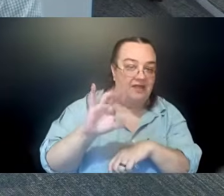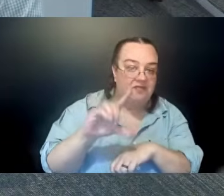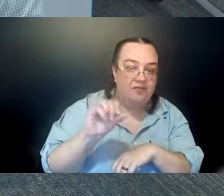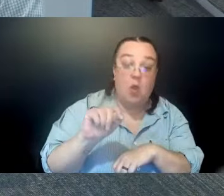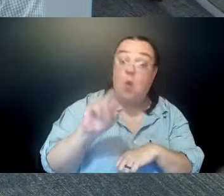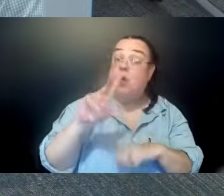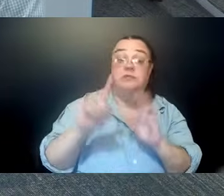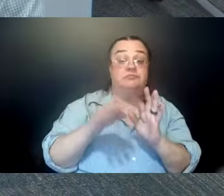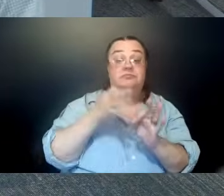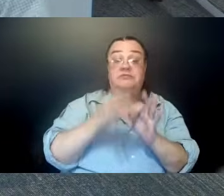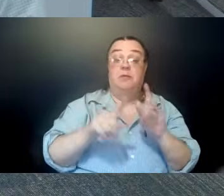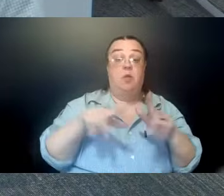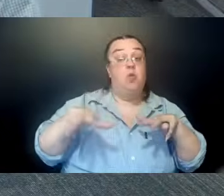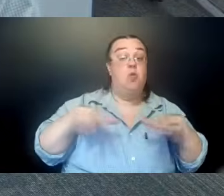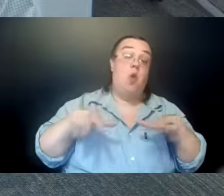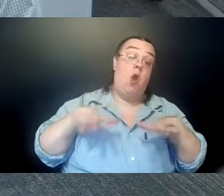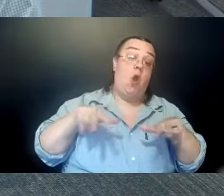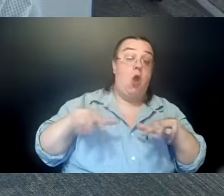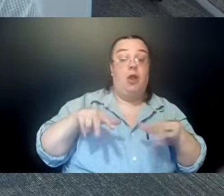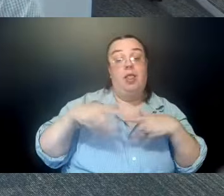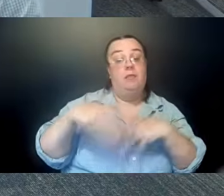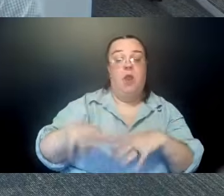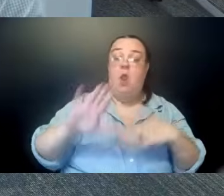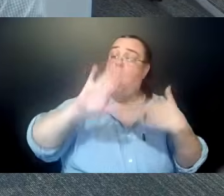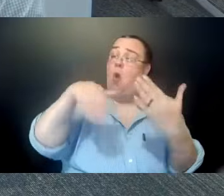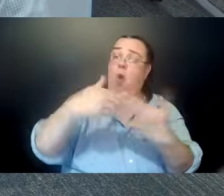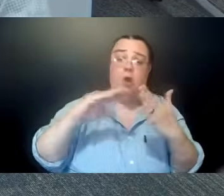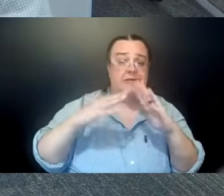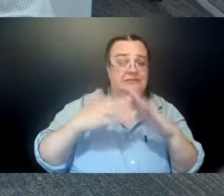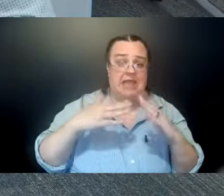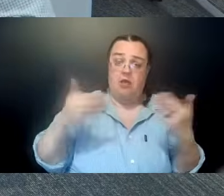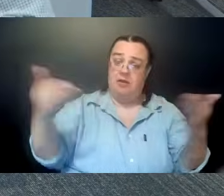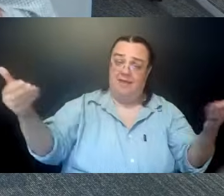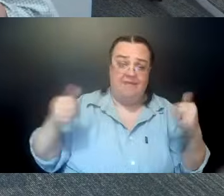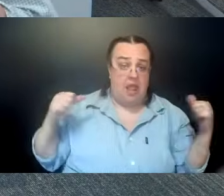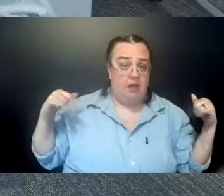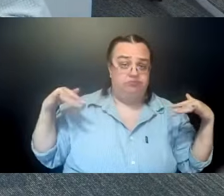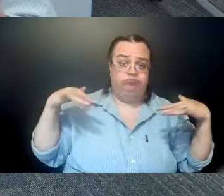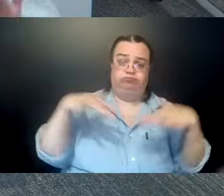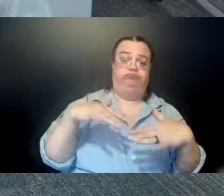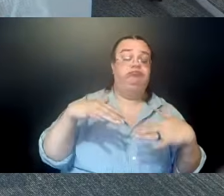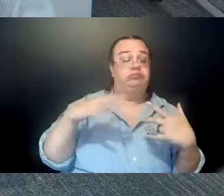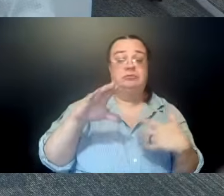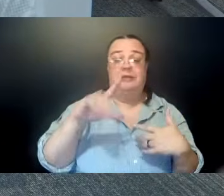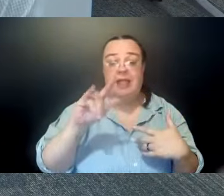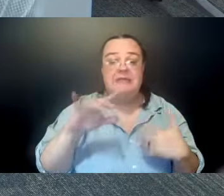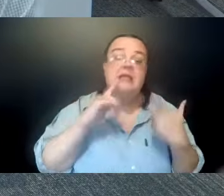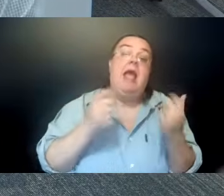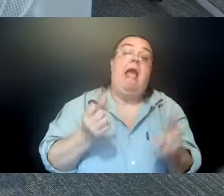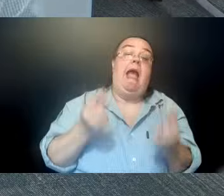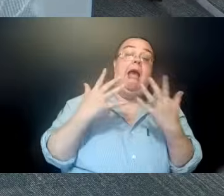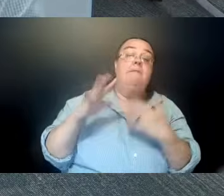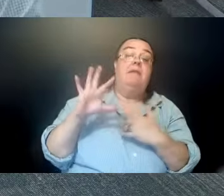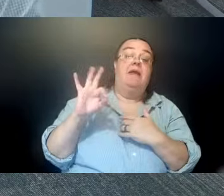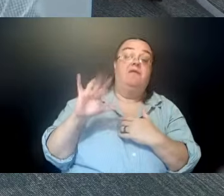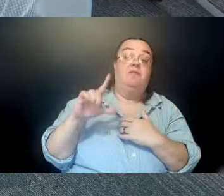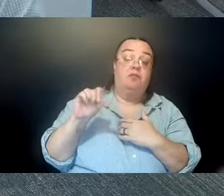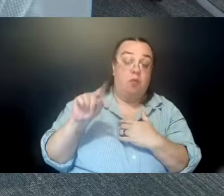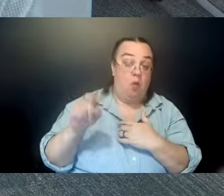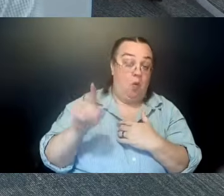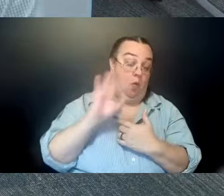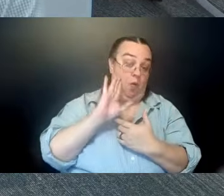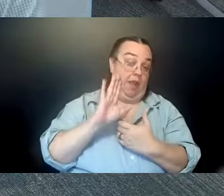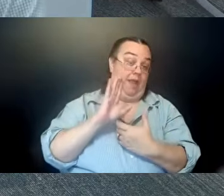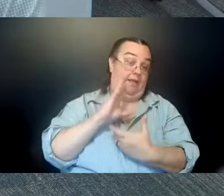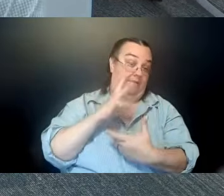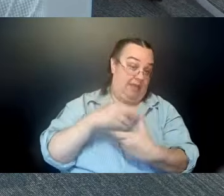parade. The whole town is invited. The classic, how many floats are you going to be in, is the question I'm going to